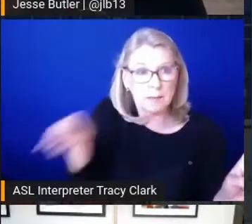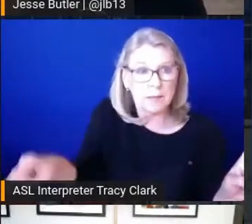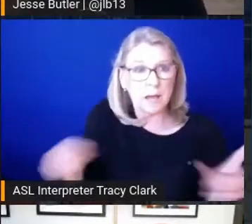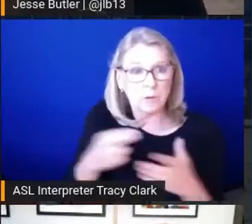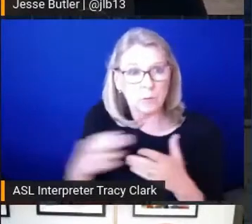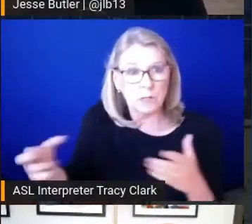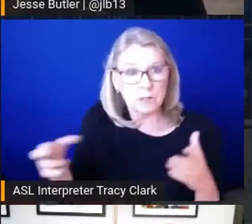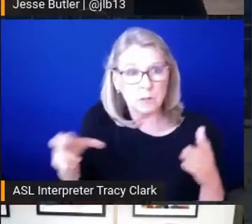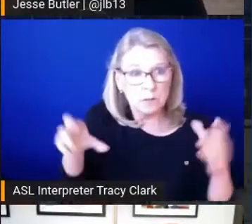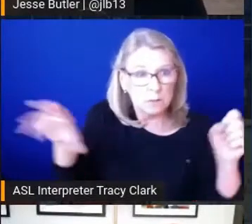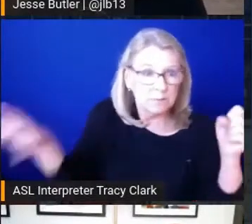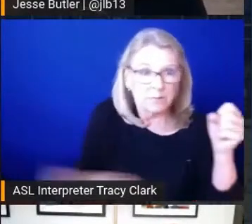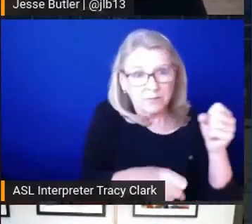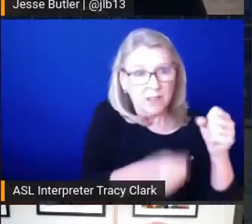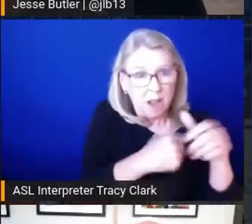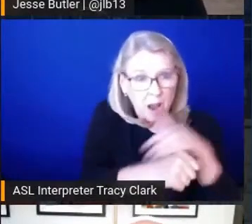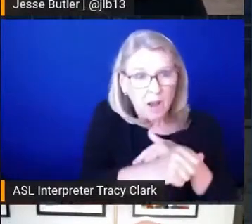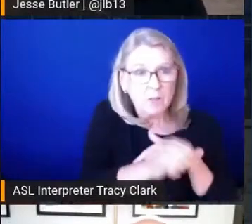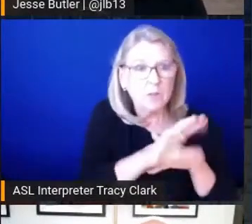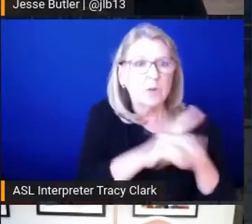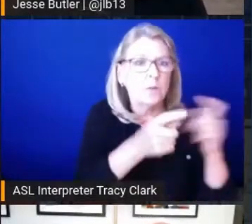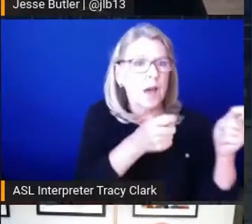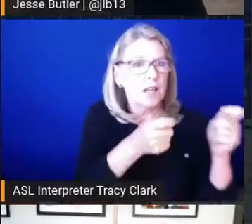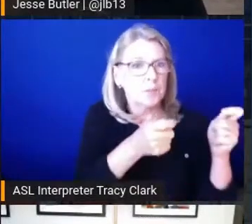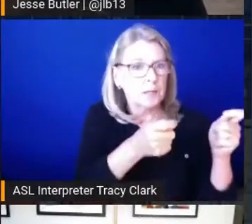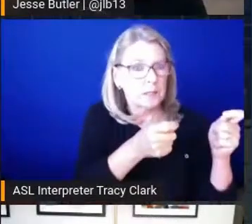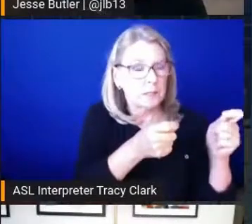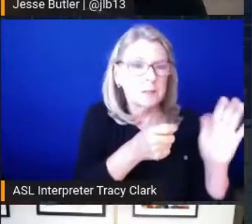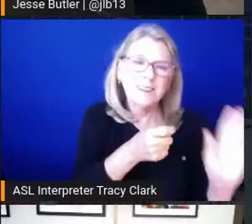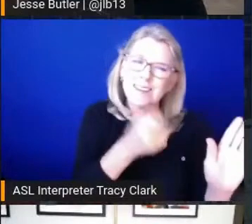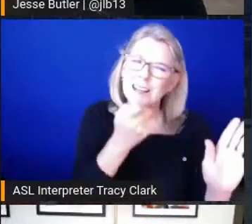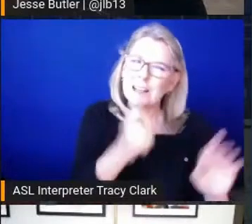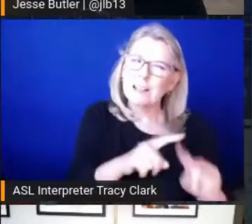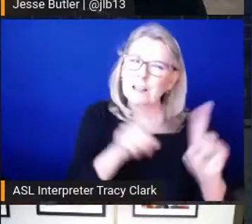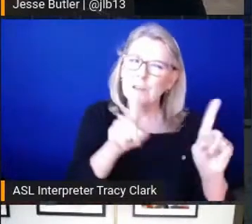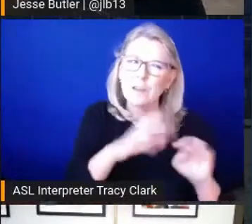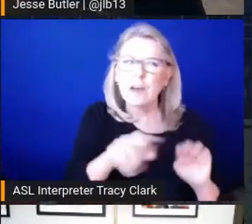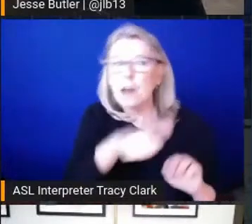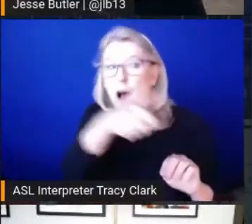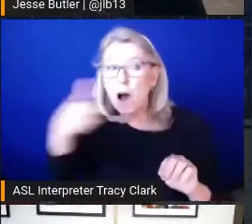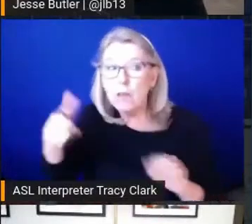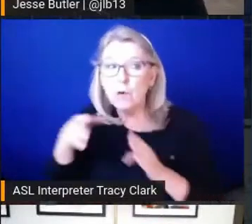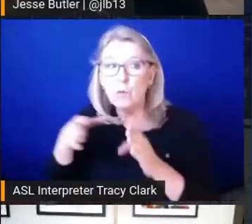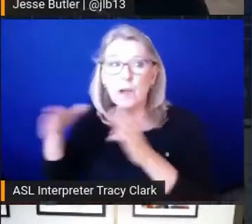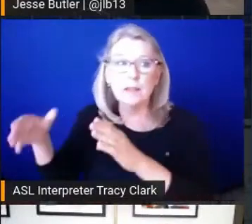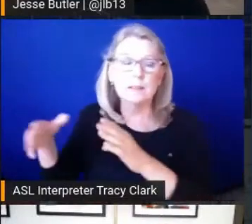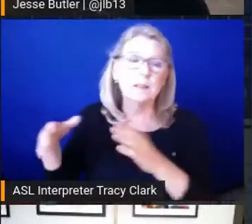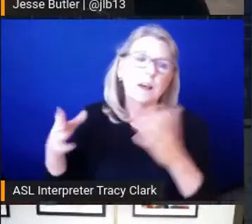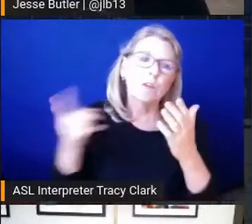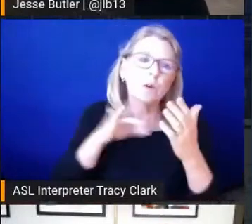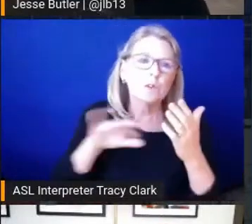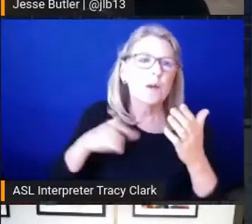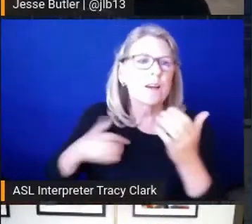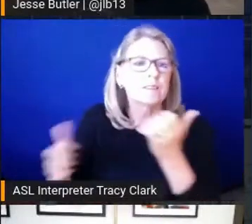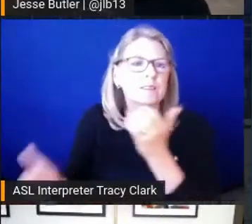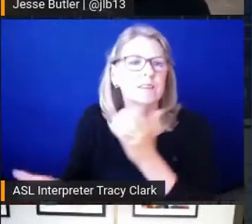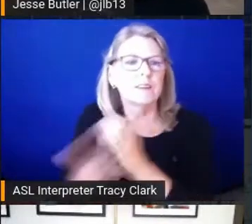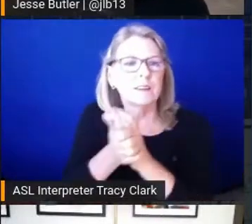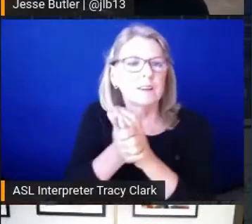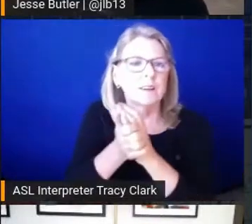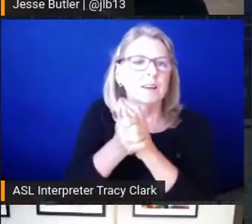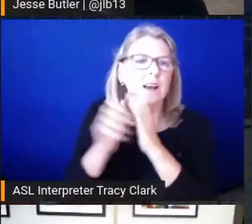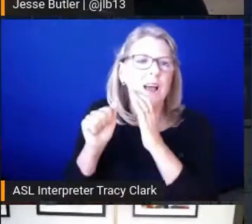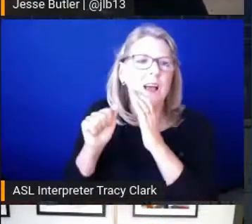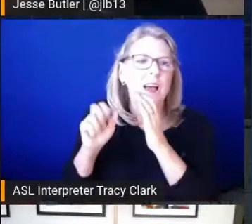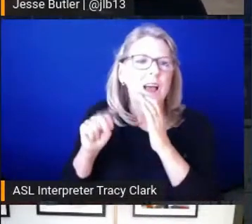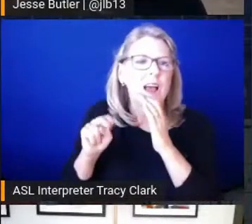than other solutions that have taken an approach where you sort of like have an annotation on a custom resource